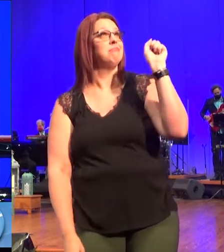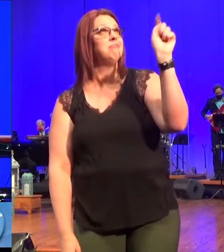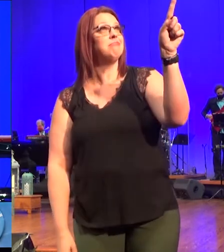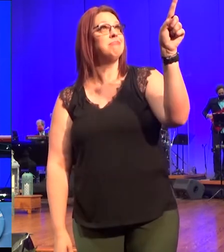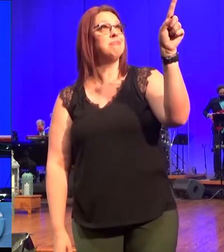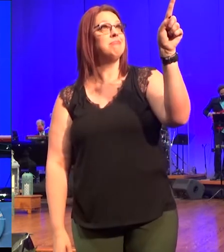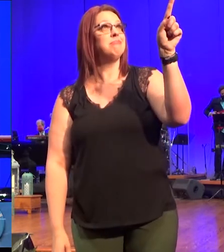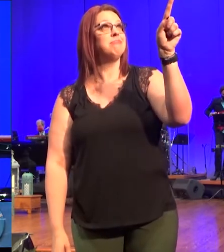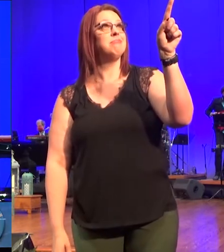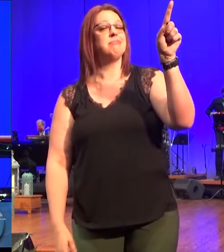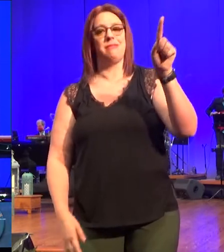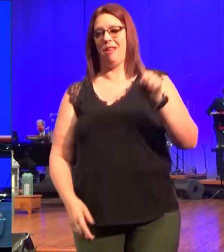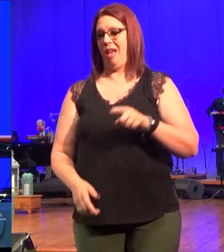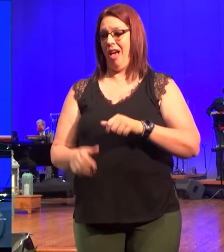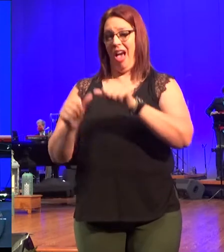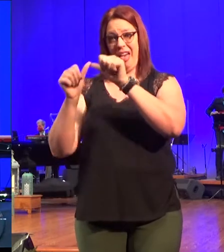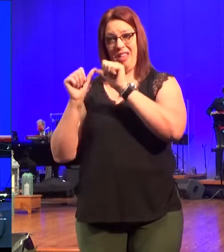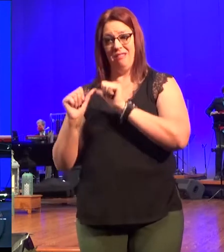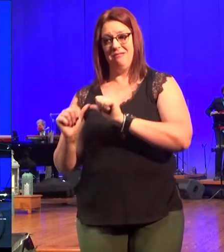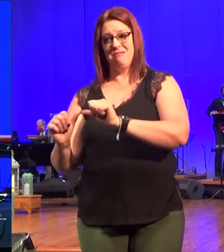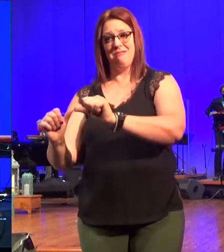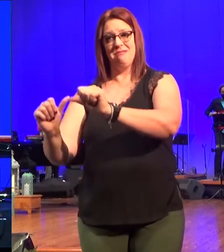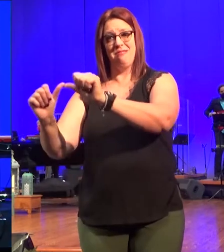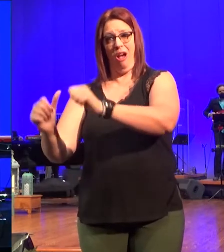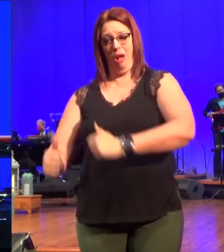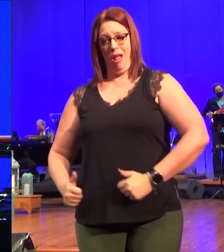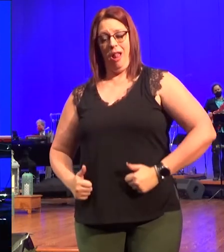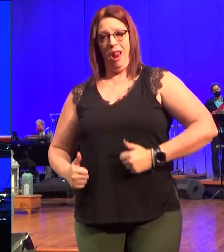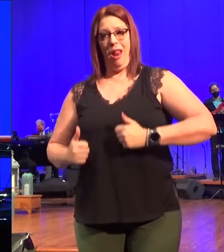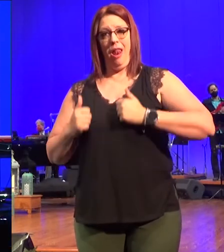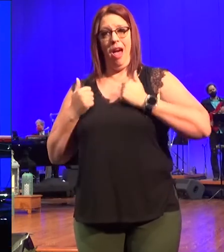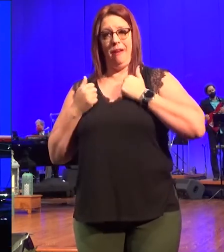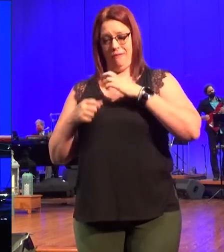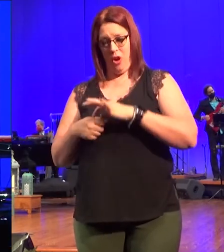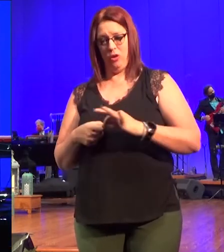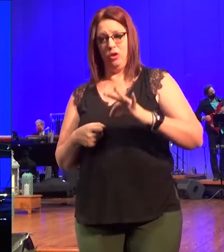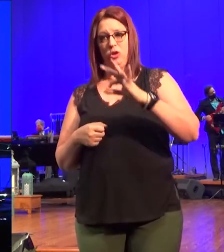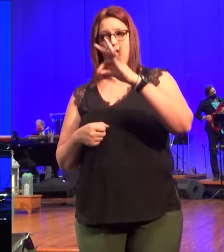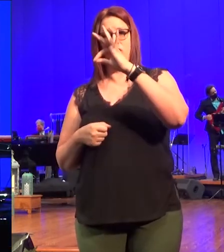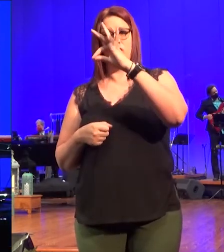and kept the vision in her soul.